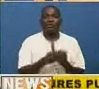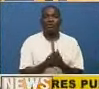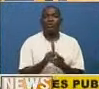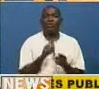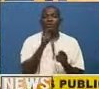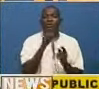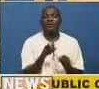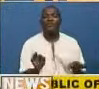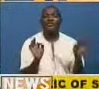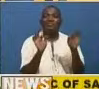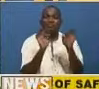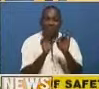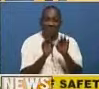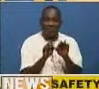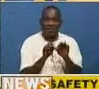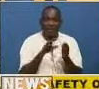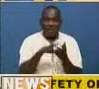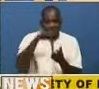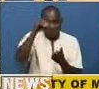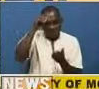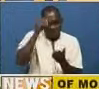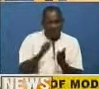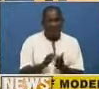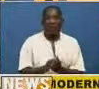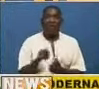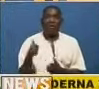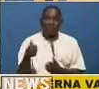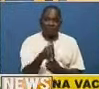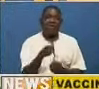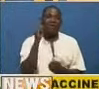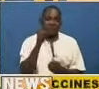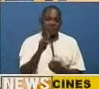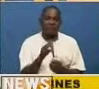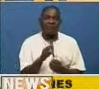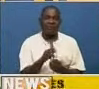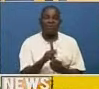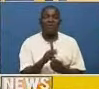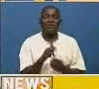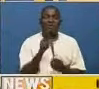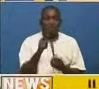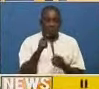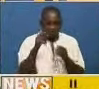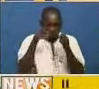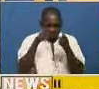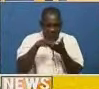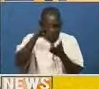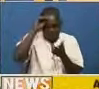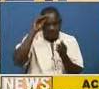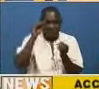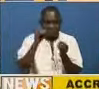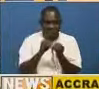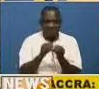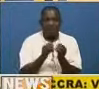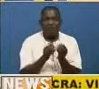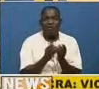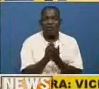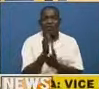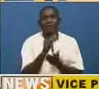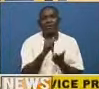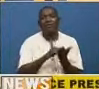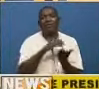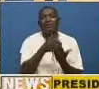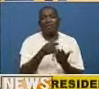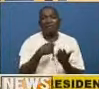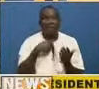more importantly, the students who ultimately are at the center of the educational ecosystem.